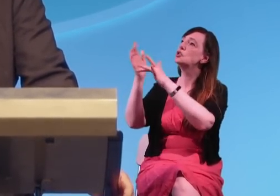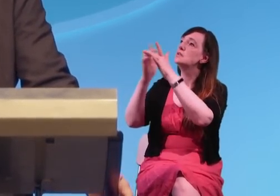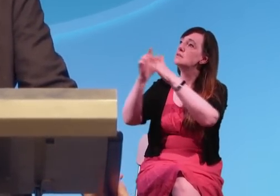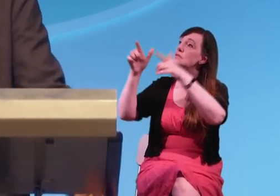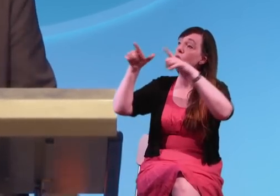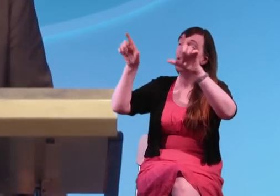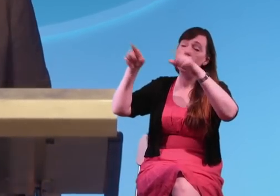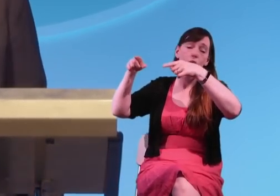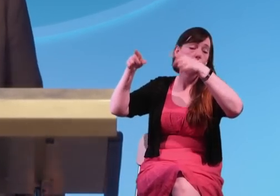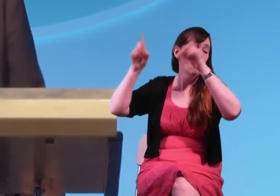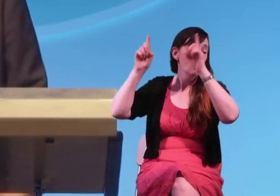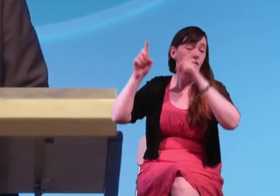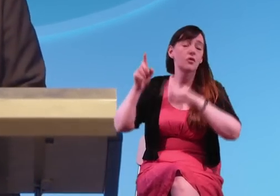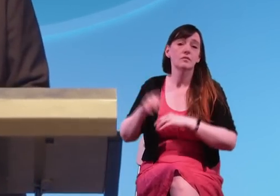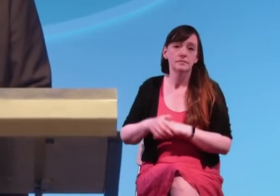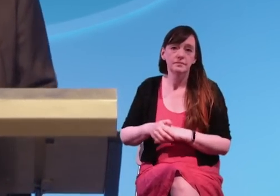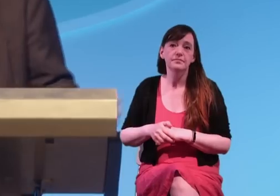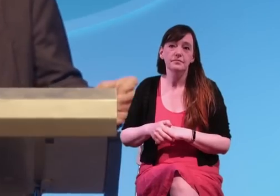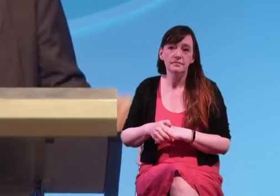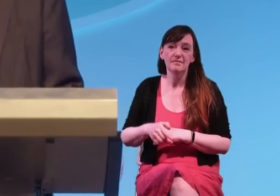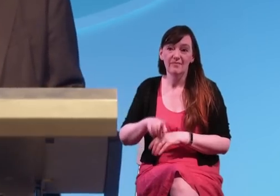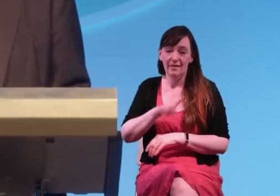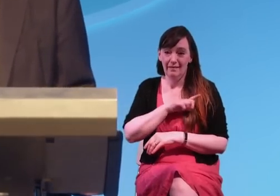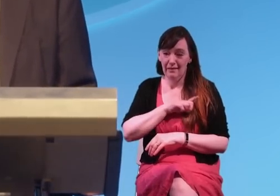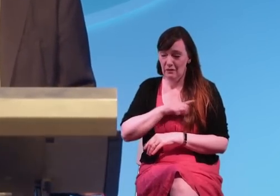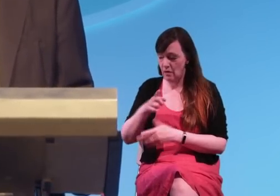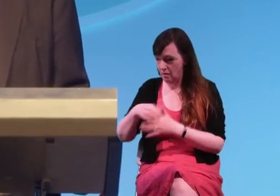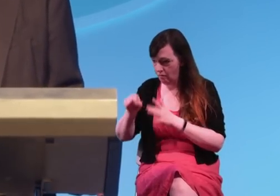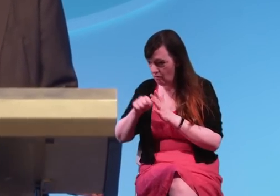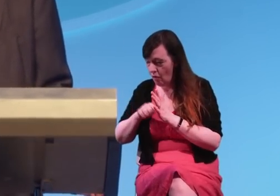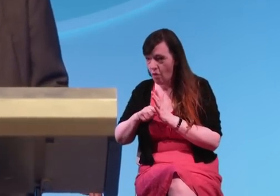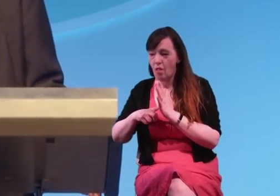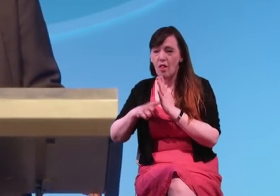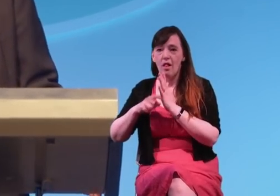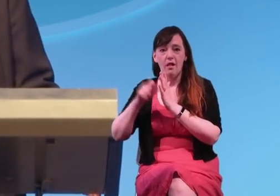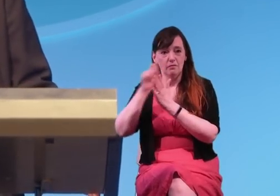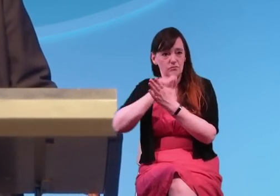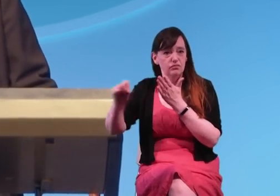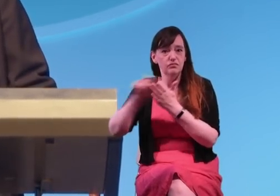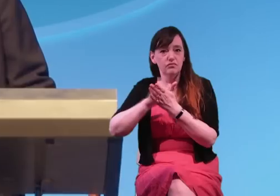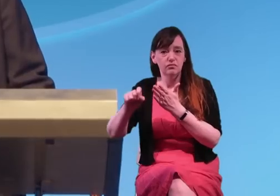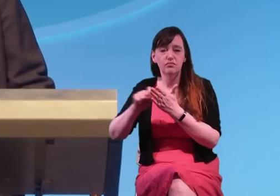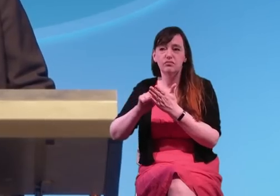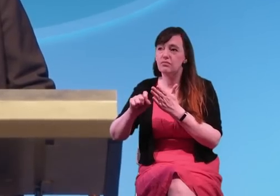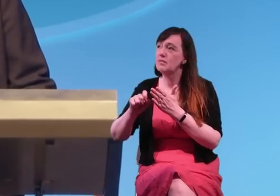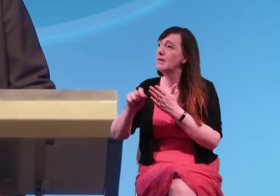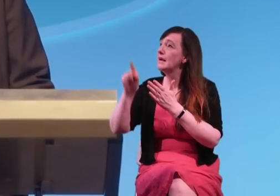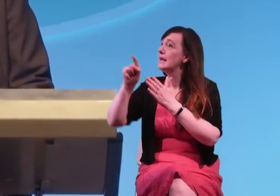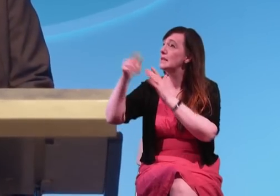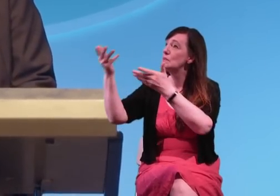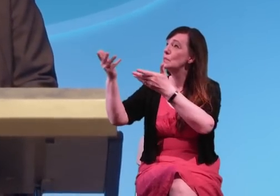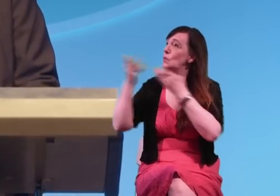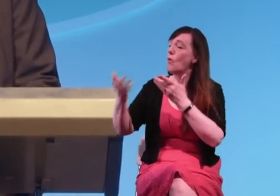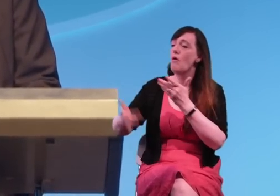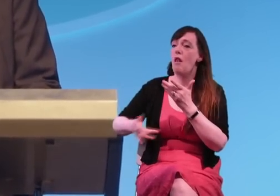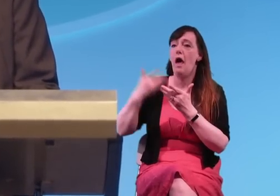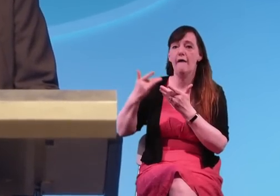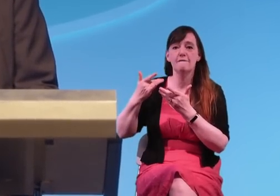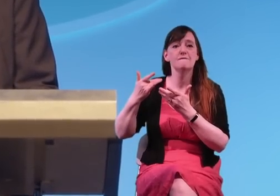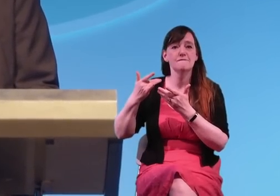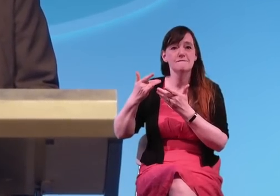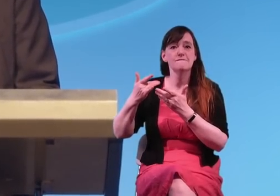to you, it's small wonder that he pens this wonderful phraseology. He has brought life and immortality to